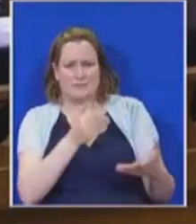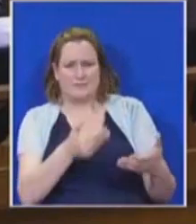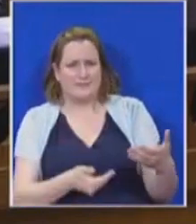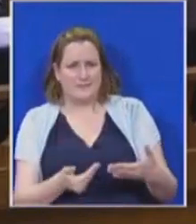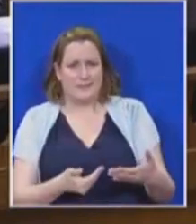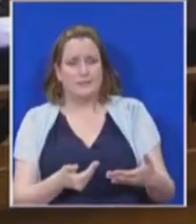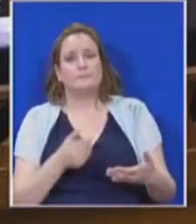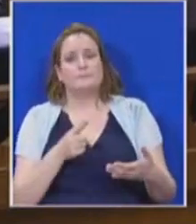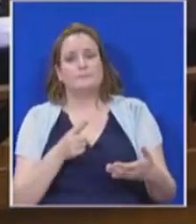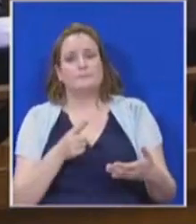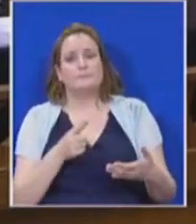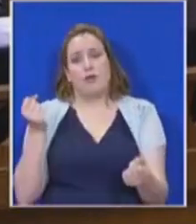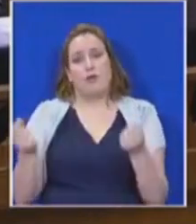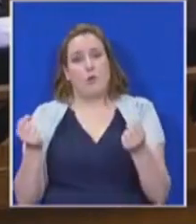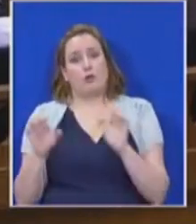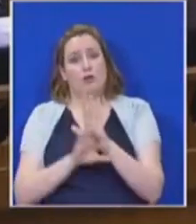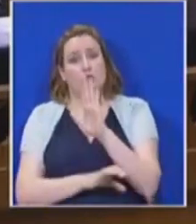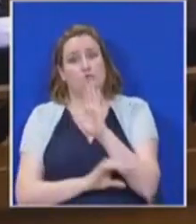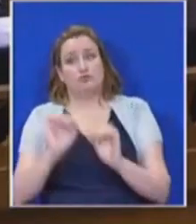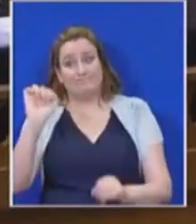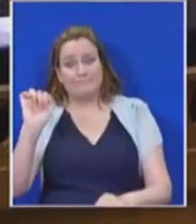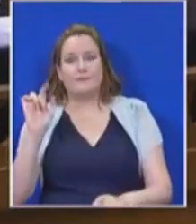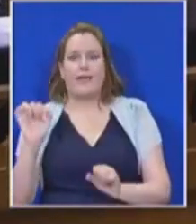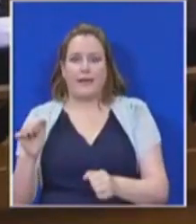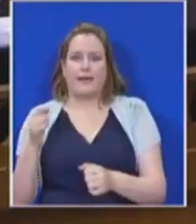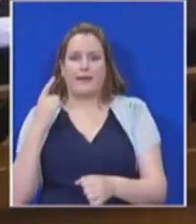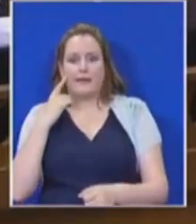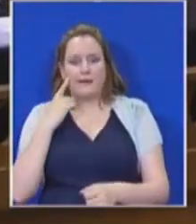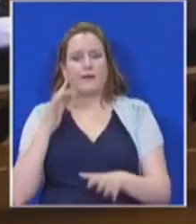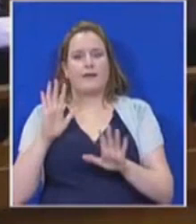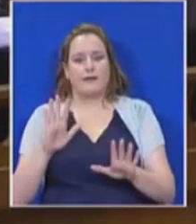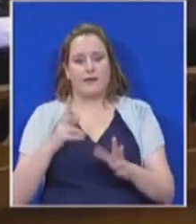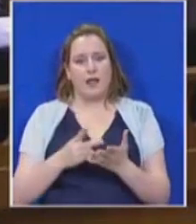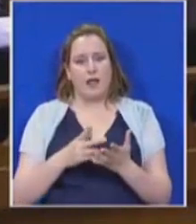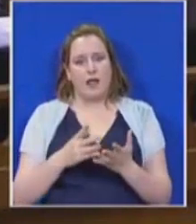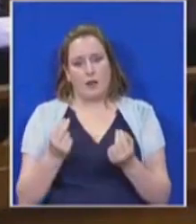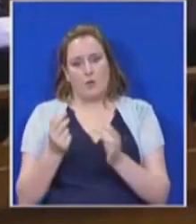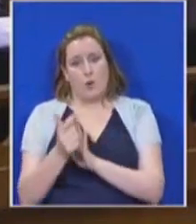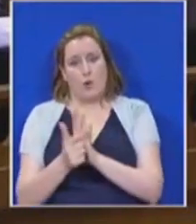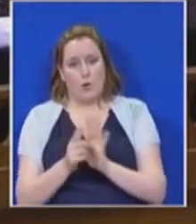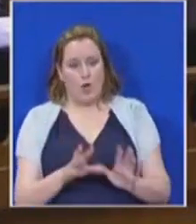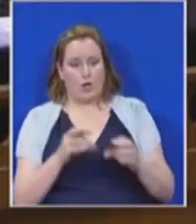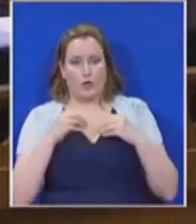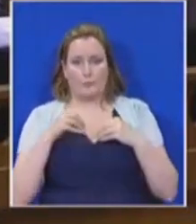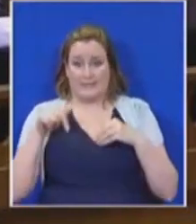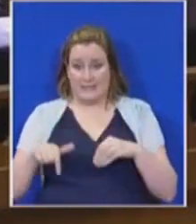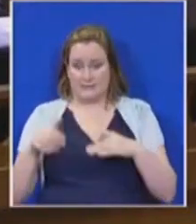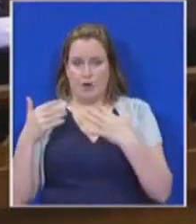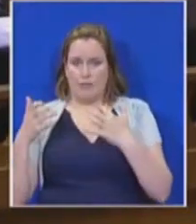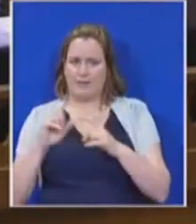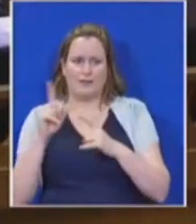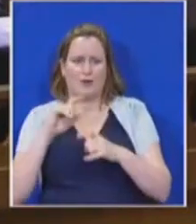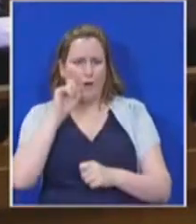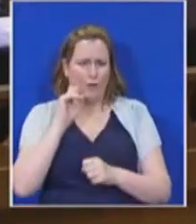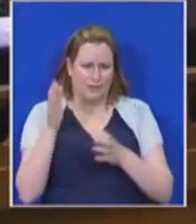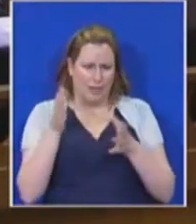the space to deal with how do we interpret the laws that have been adopted by this particular parliament and not be the